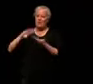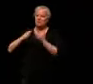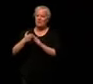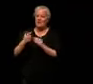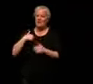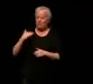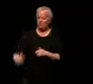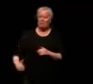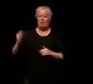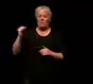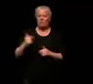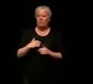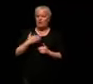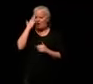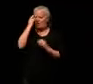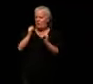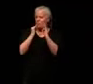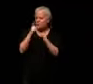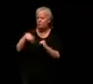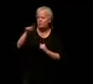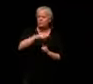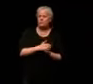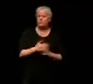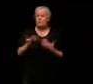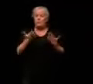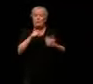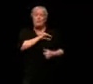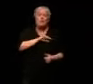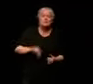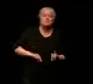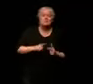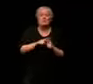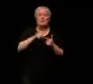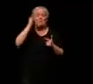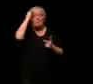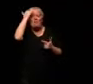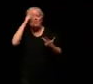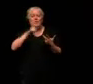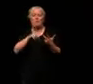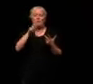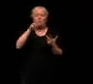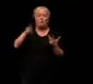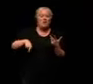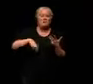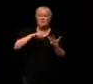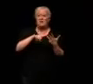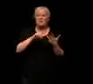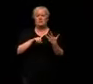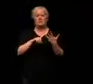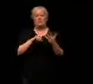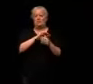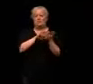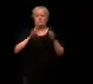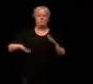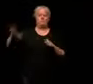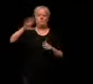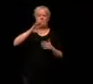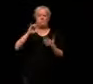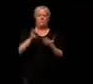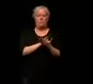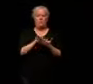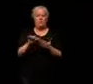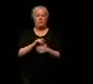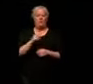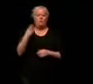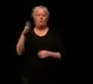And I know many of you were, too. Whether it was from Queens, Buffalo, Rochester, or Elmira, blue-collars are running the